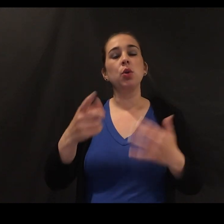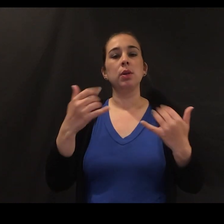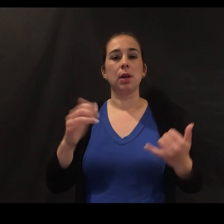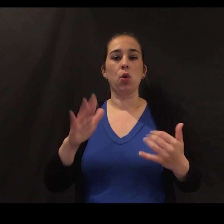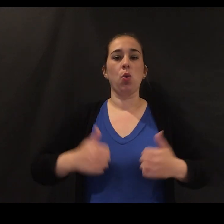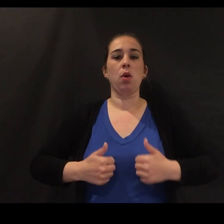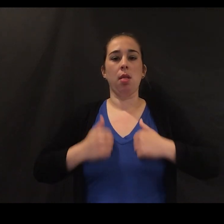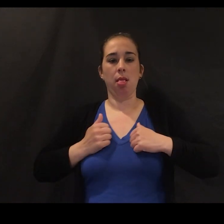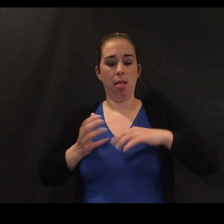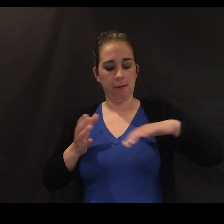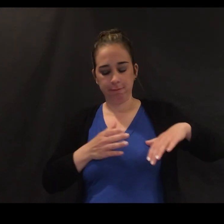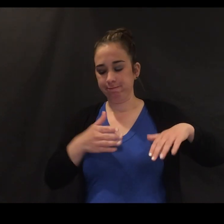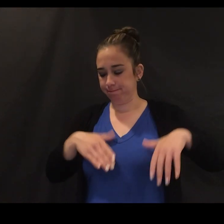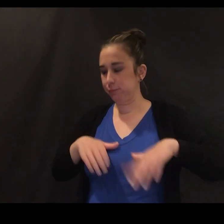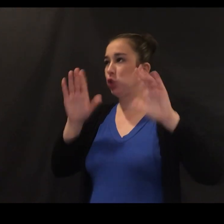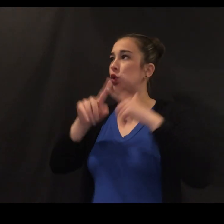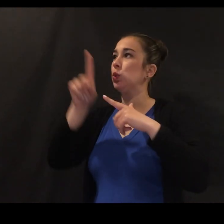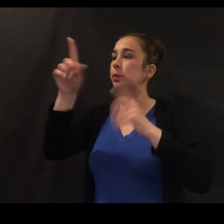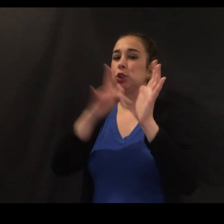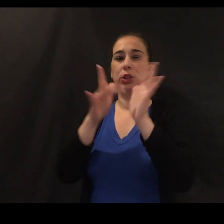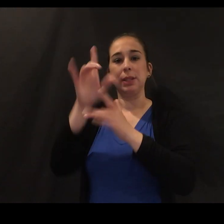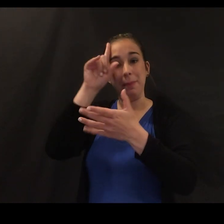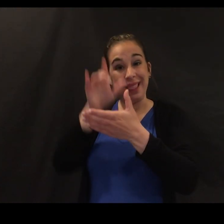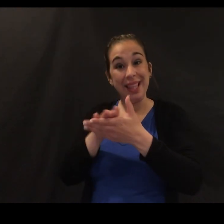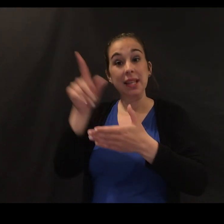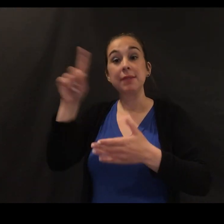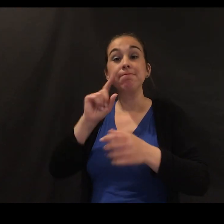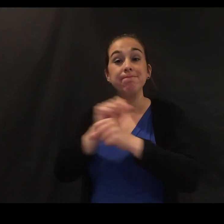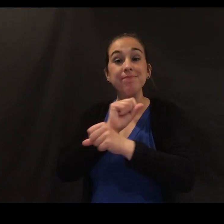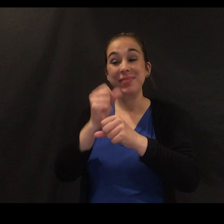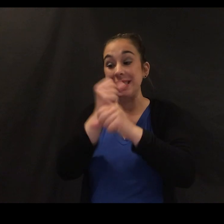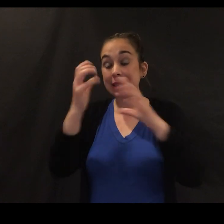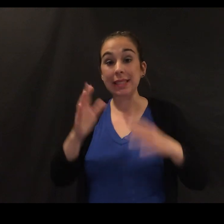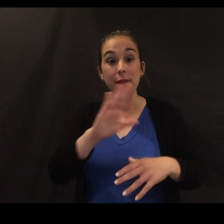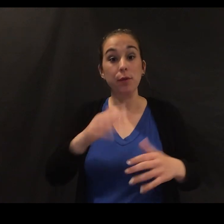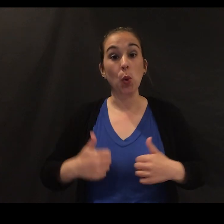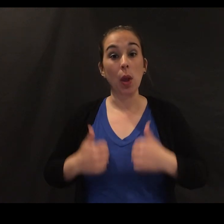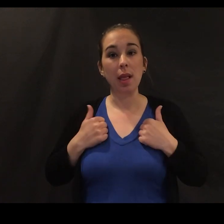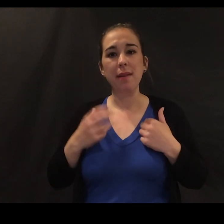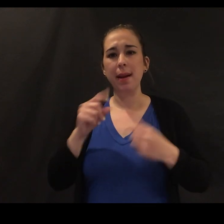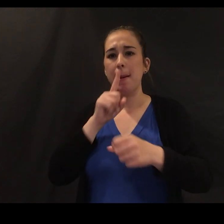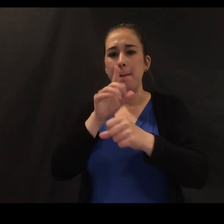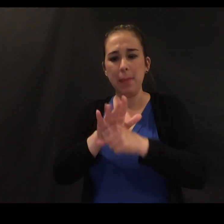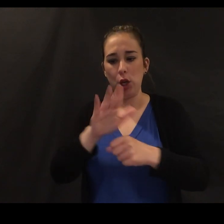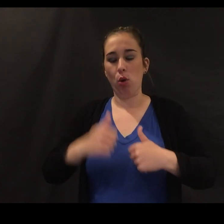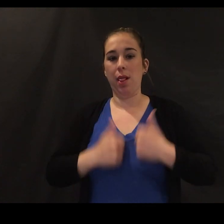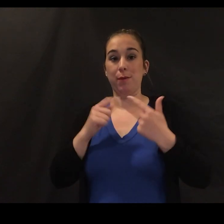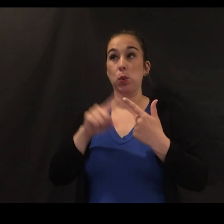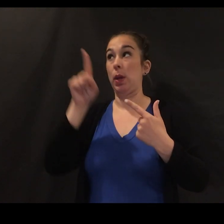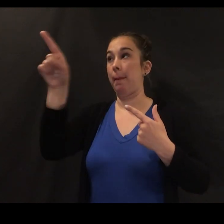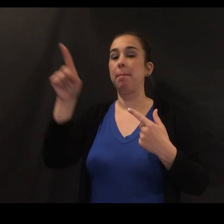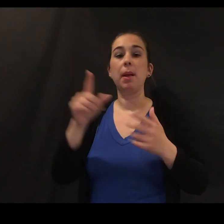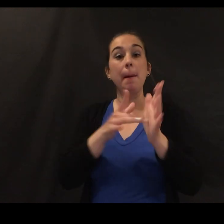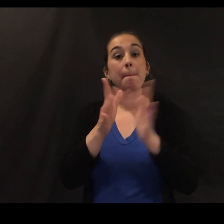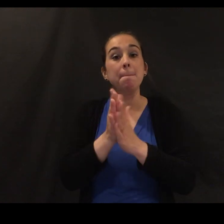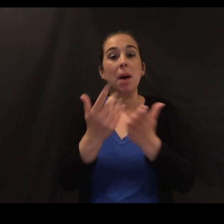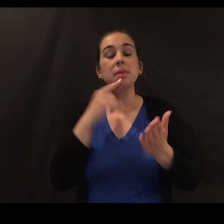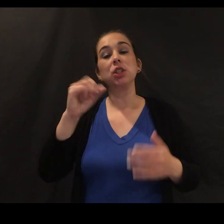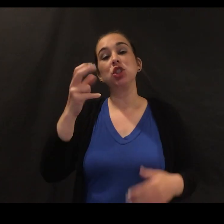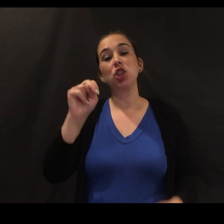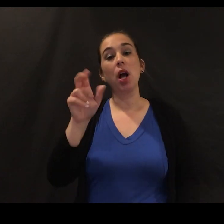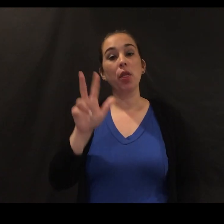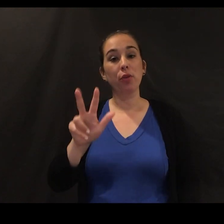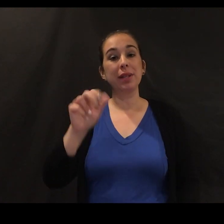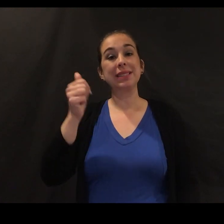Jesus, believing Him to be the Savior of your life, and again, committing your life to Him. The Bible says in John 3:16, "For God